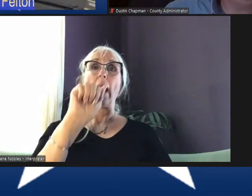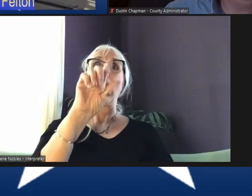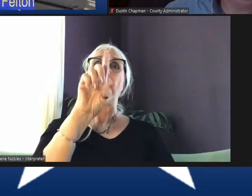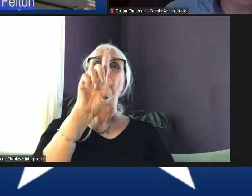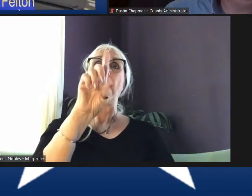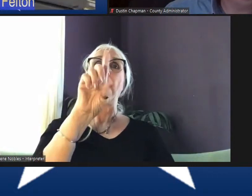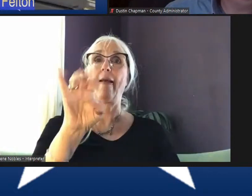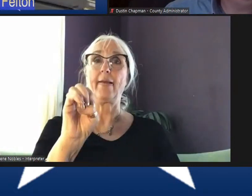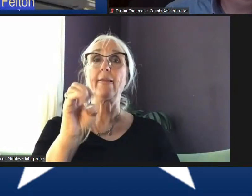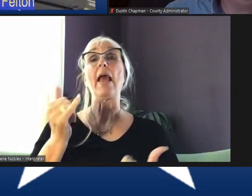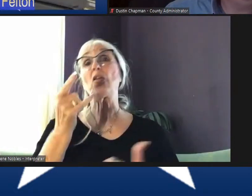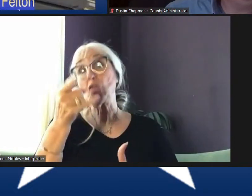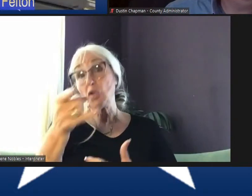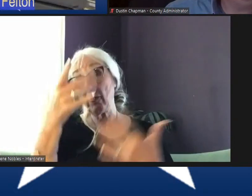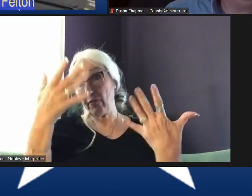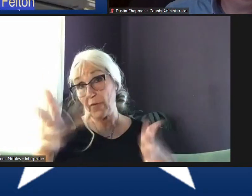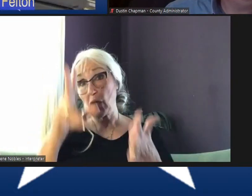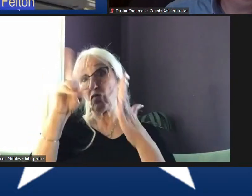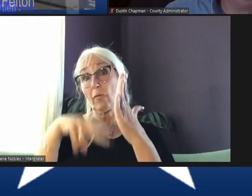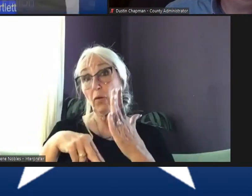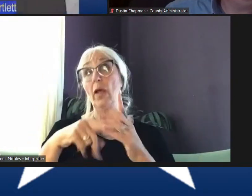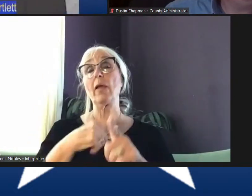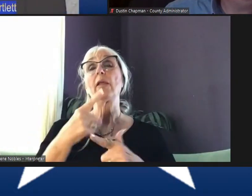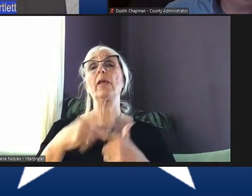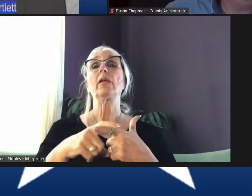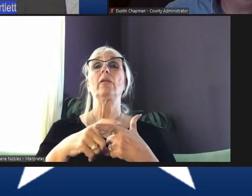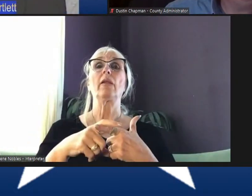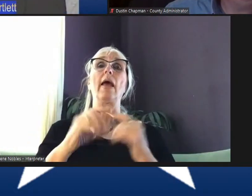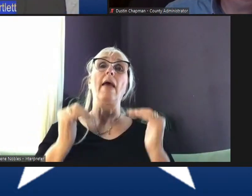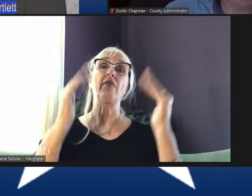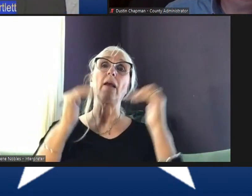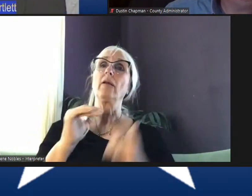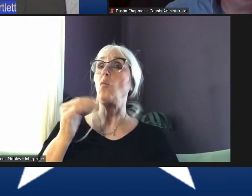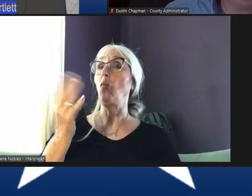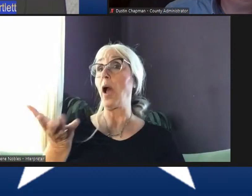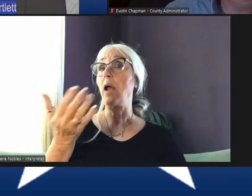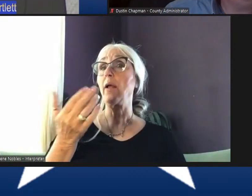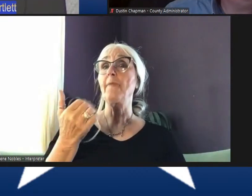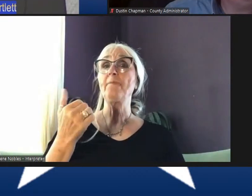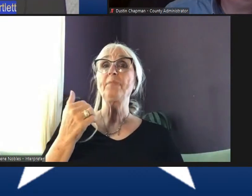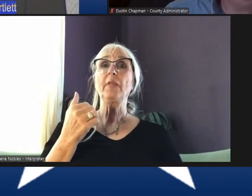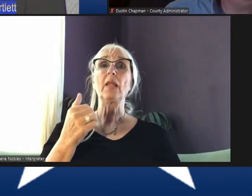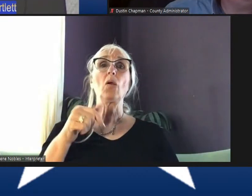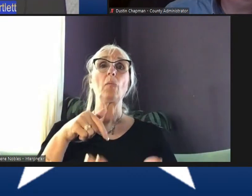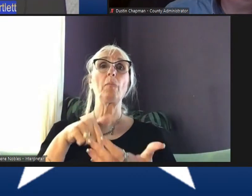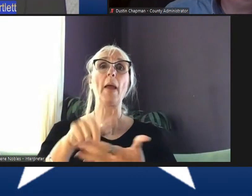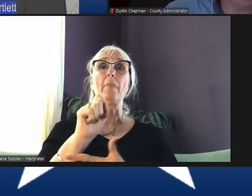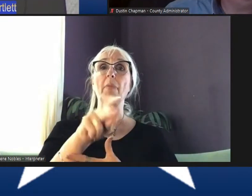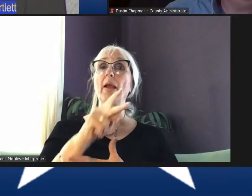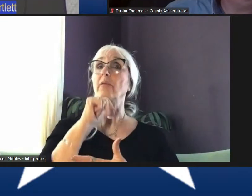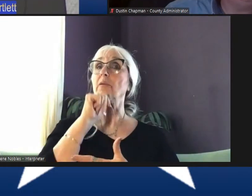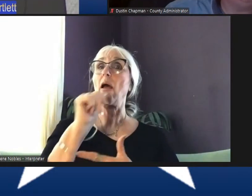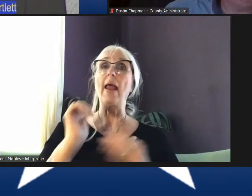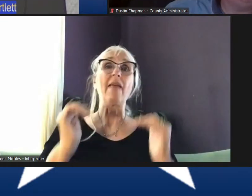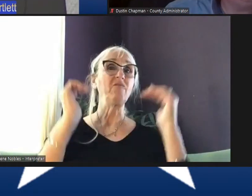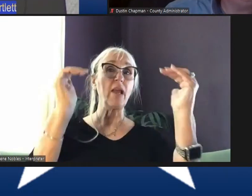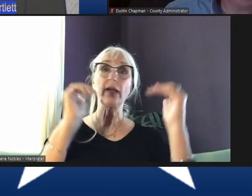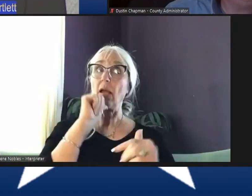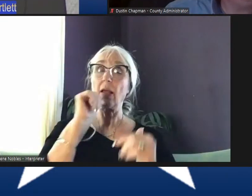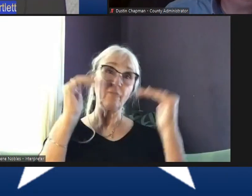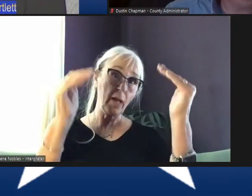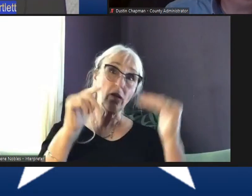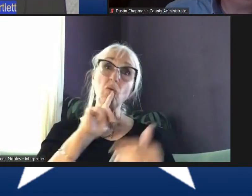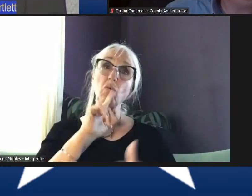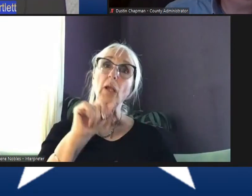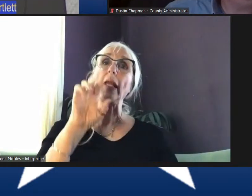that time and then we advance. Well, these are actually reimbursing them instead of being advances. So they're Okay. actually going to be